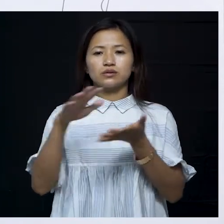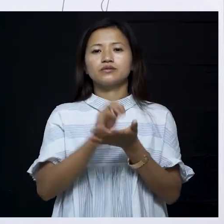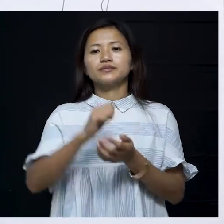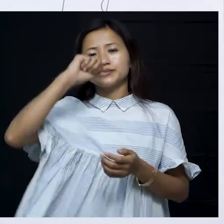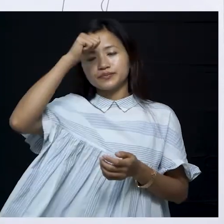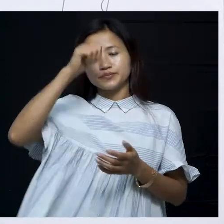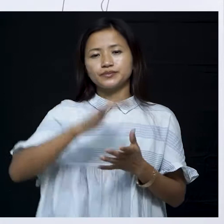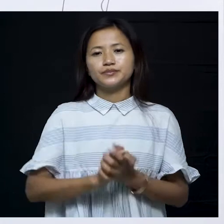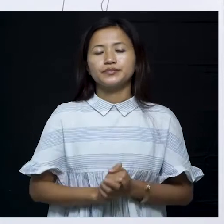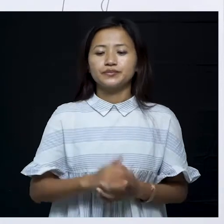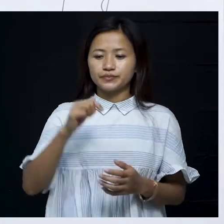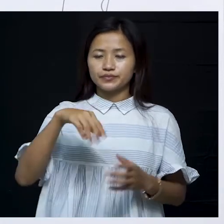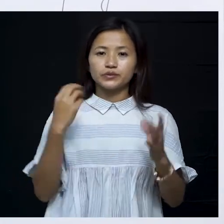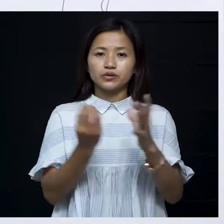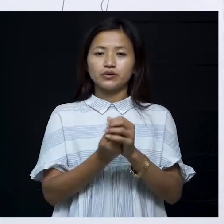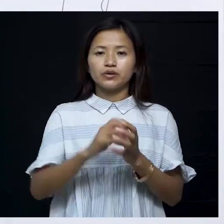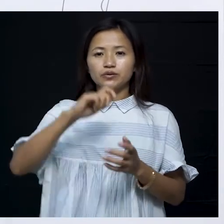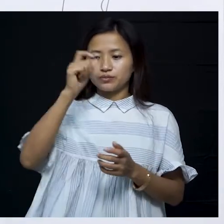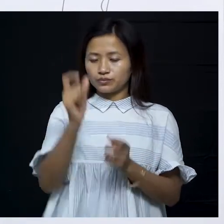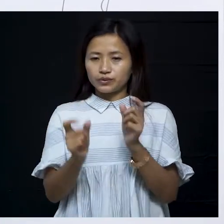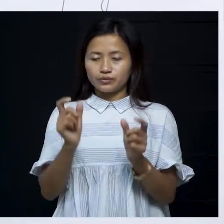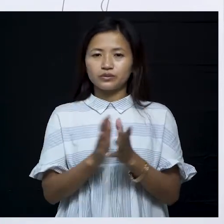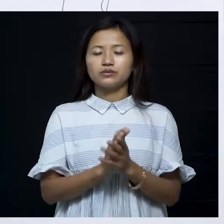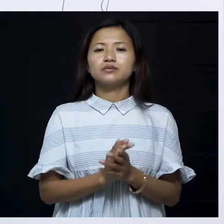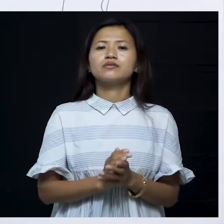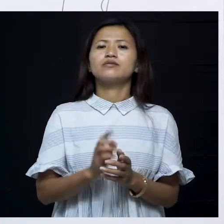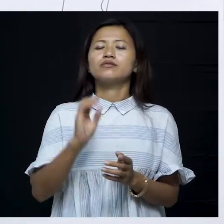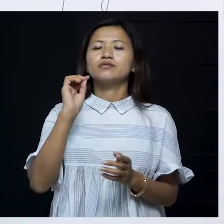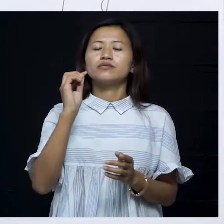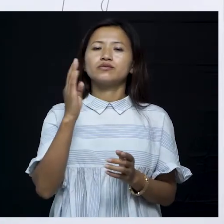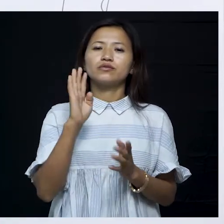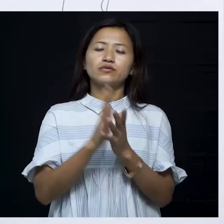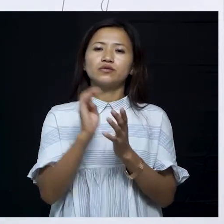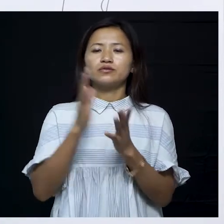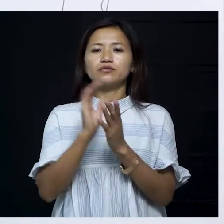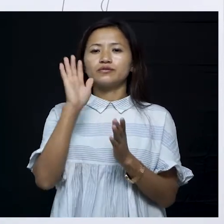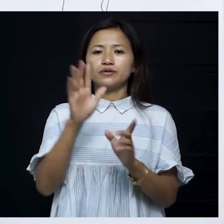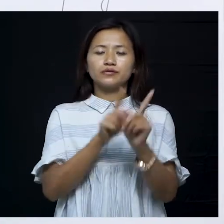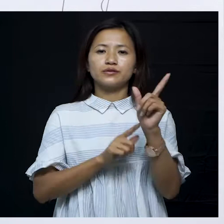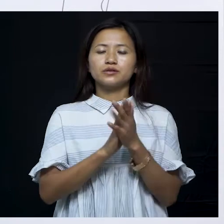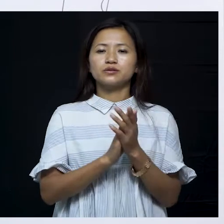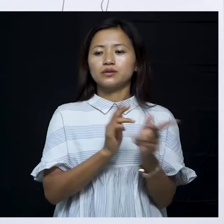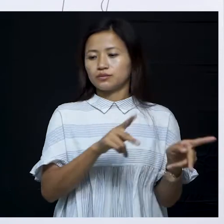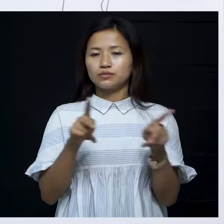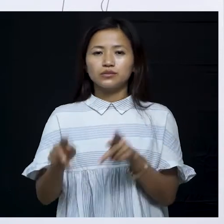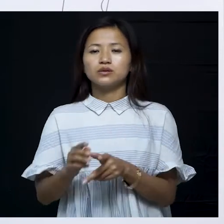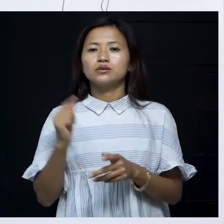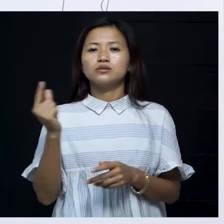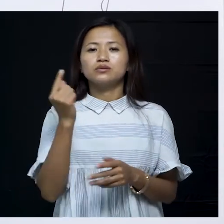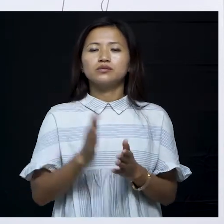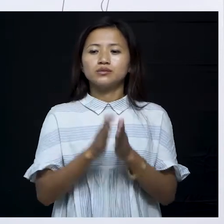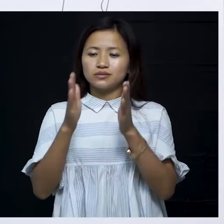Now, this group of people, they have formed these five-year plans, and in these five-year plans, they used